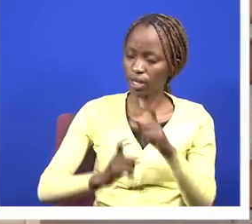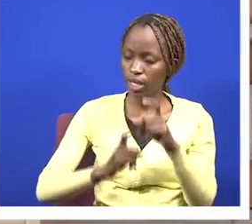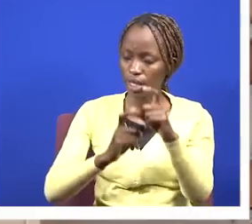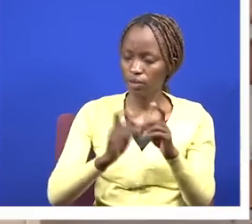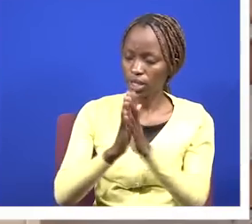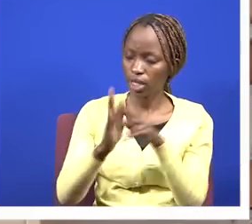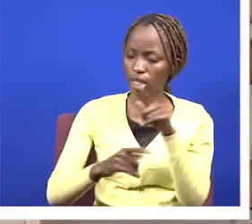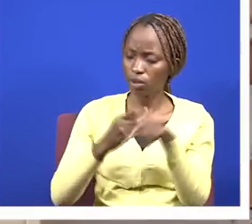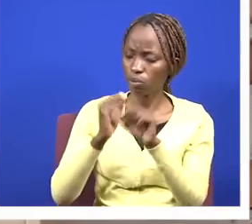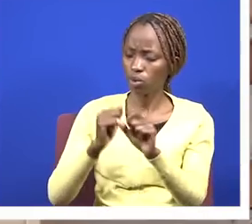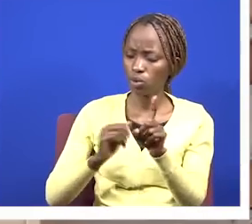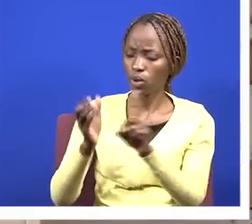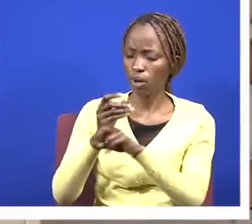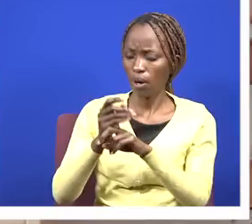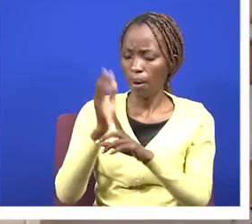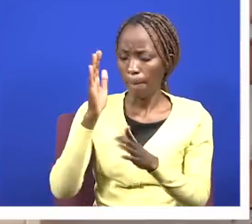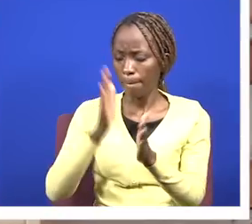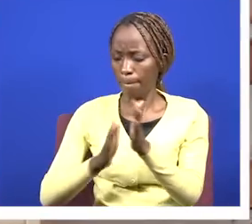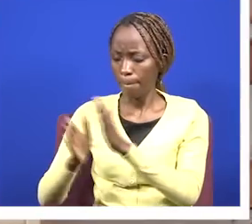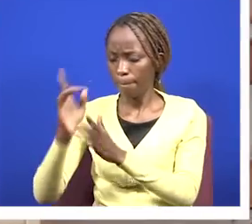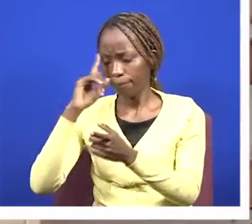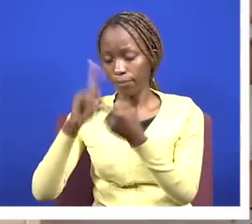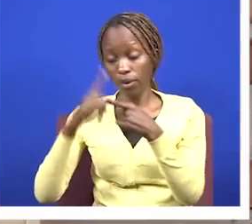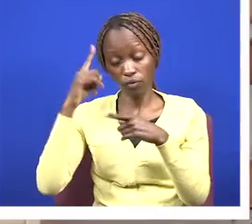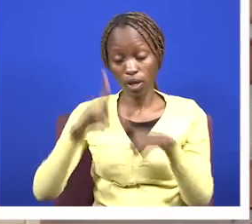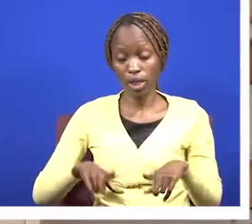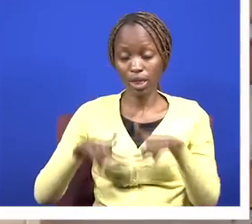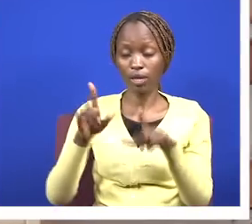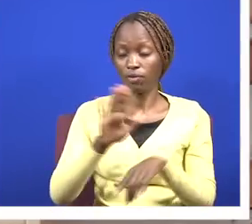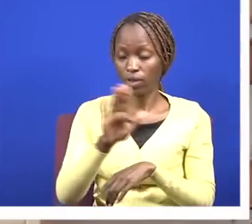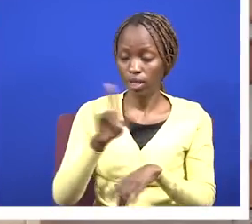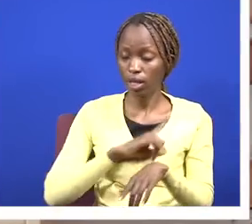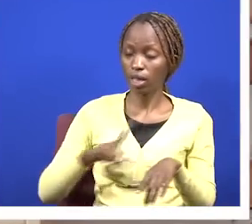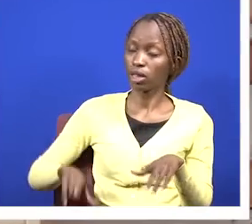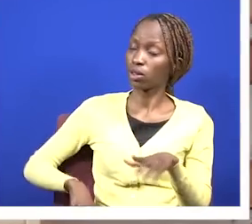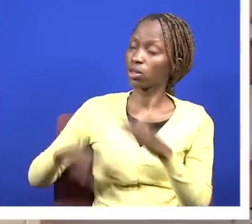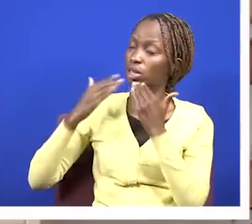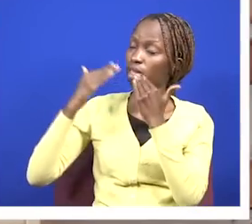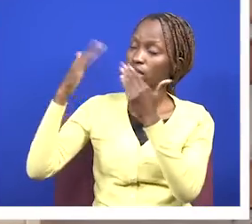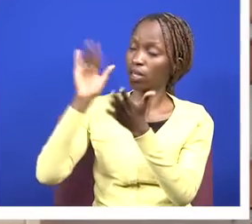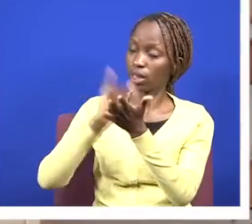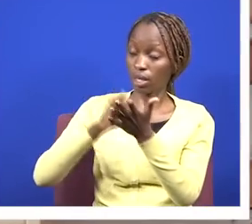your plan and purpose for their lives. I thank you, Father, that your